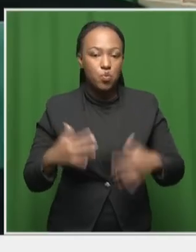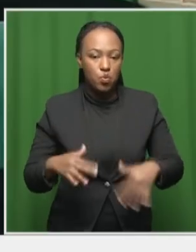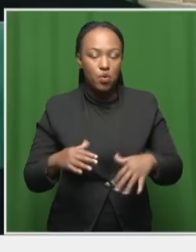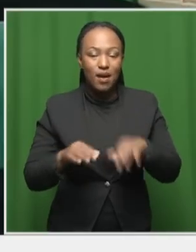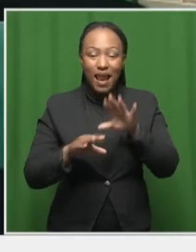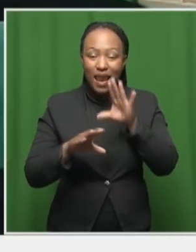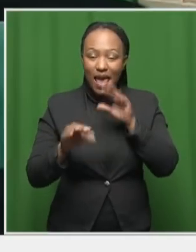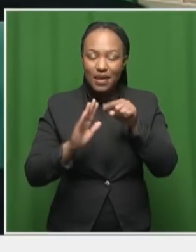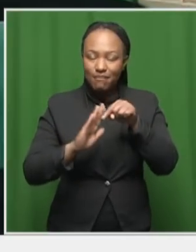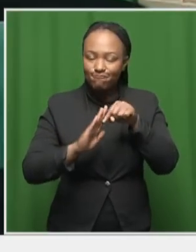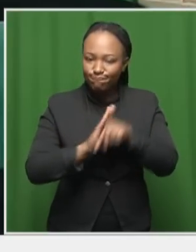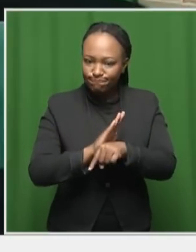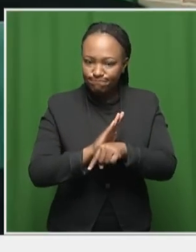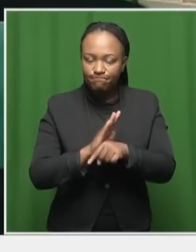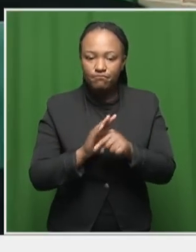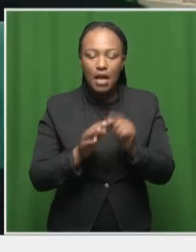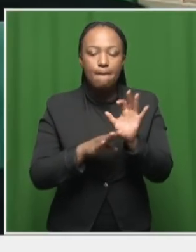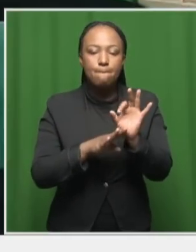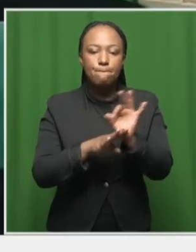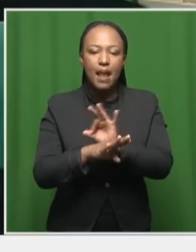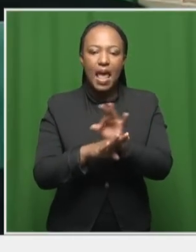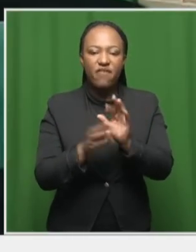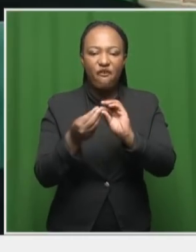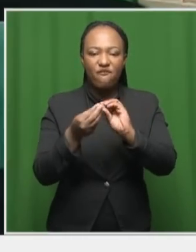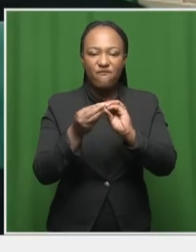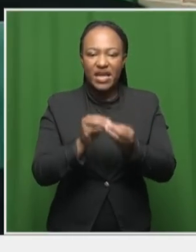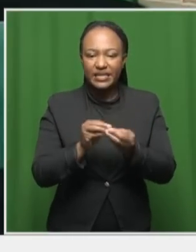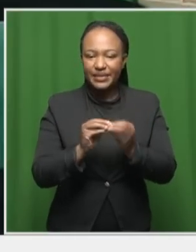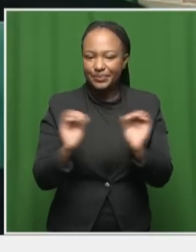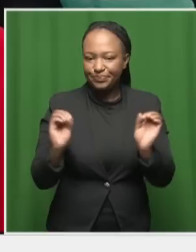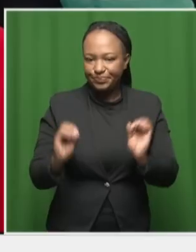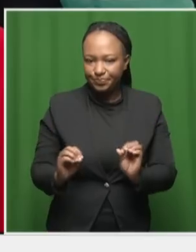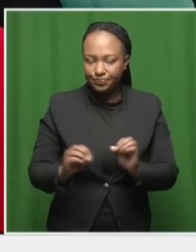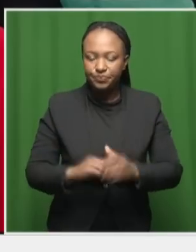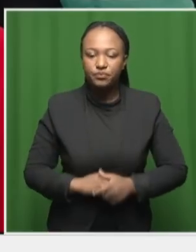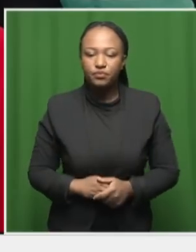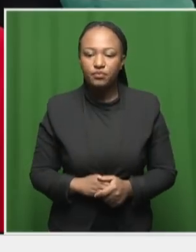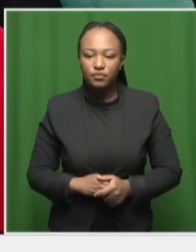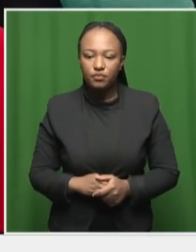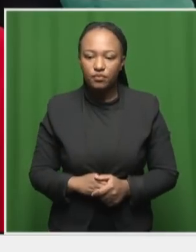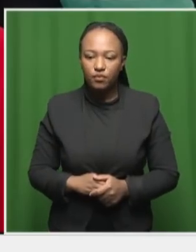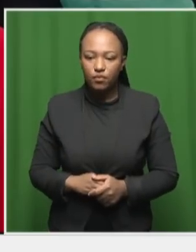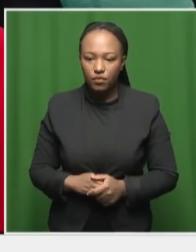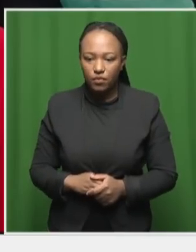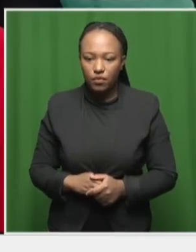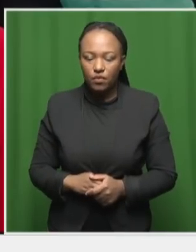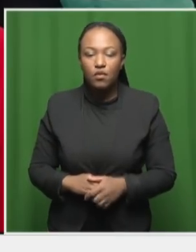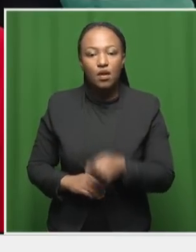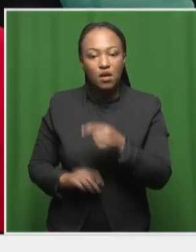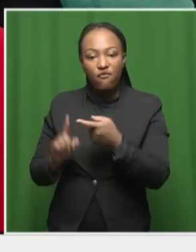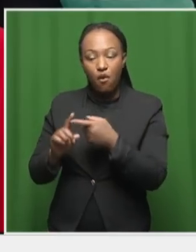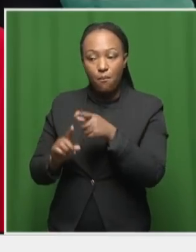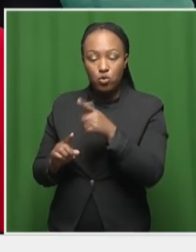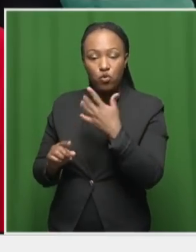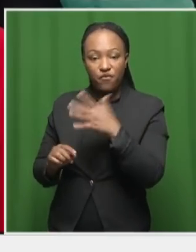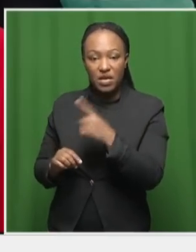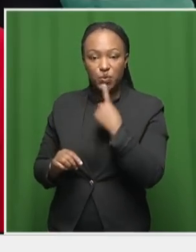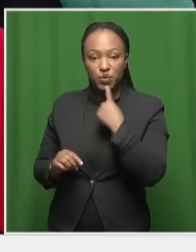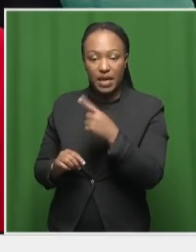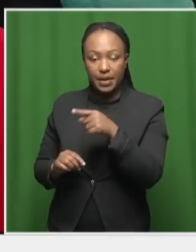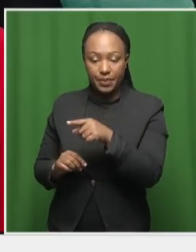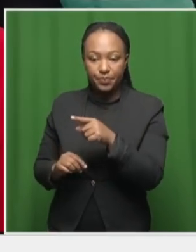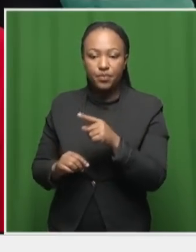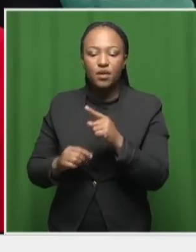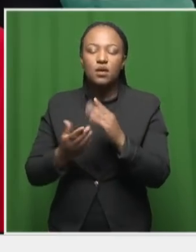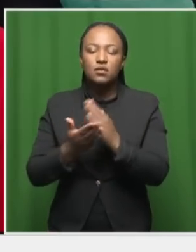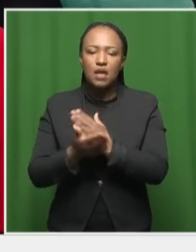learning losses, and at the moment there's no plan to remediate them. So if we just hone in on what you've just said, because some